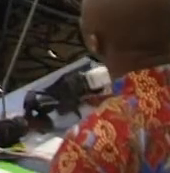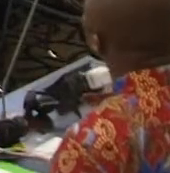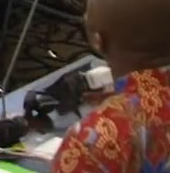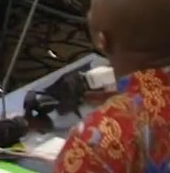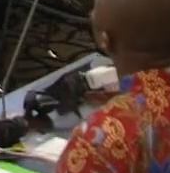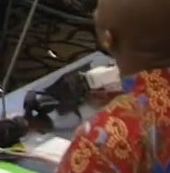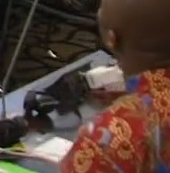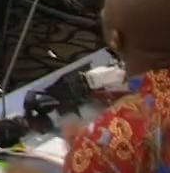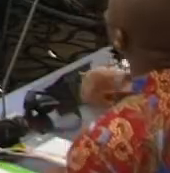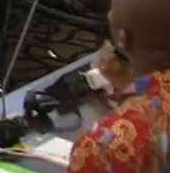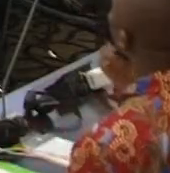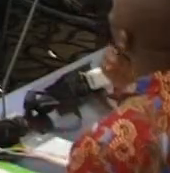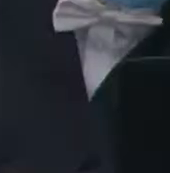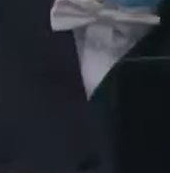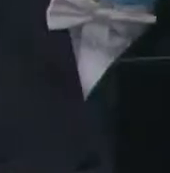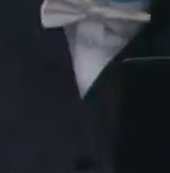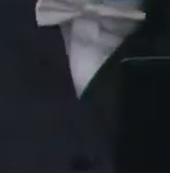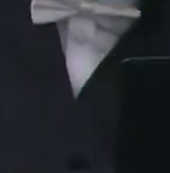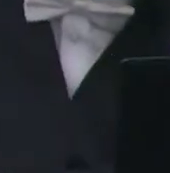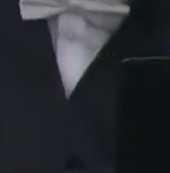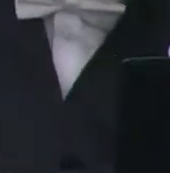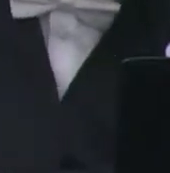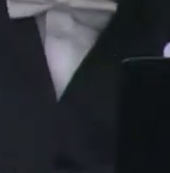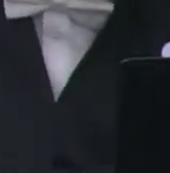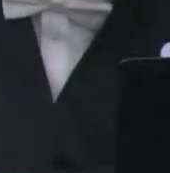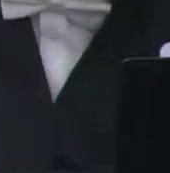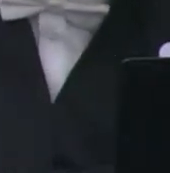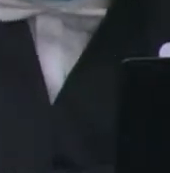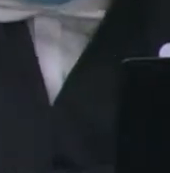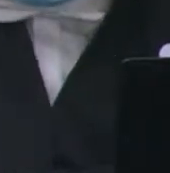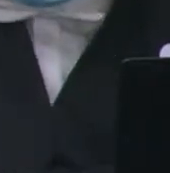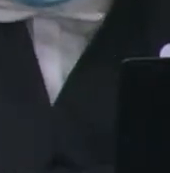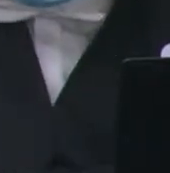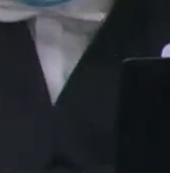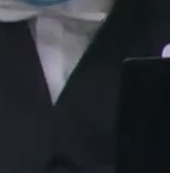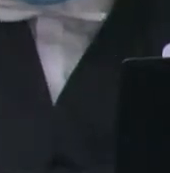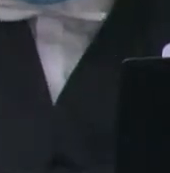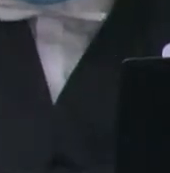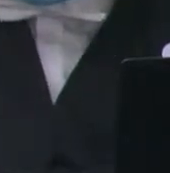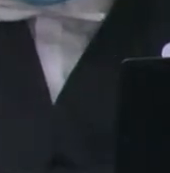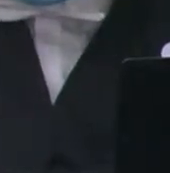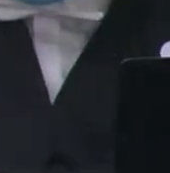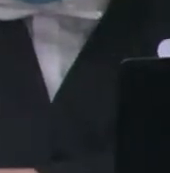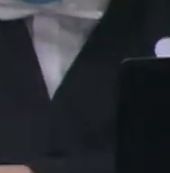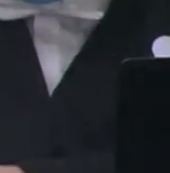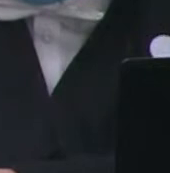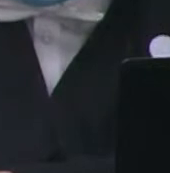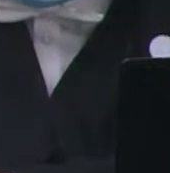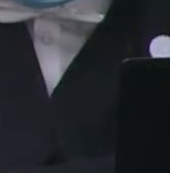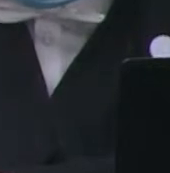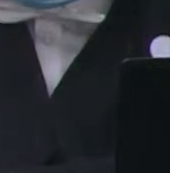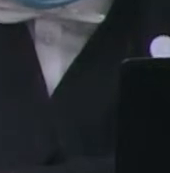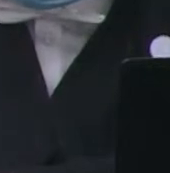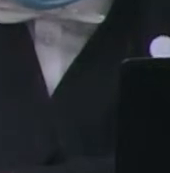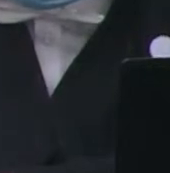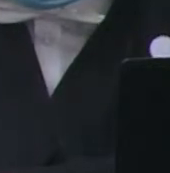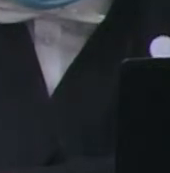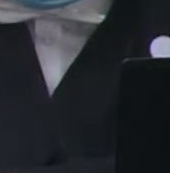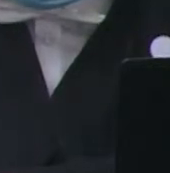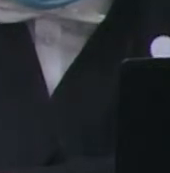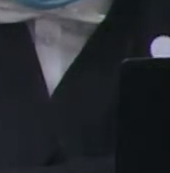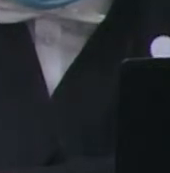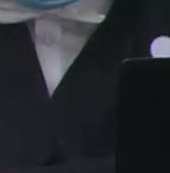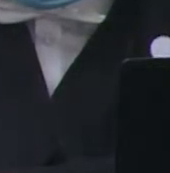not decipher a question from what Honorable Hlengwa was saying. However, I should maybe want